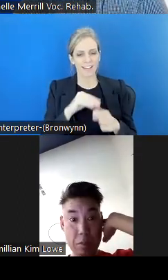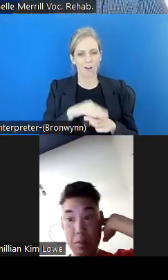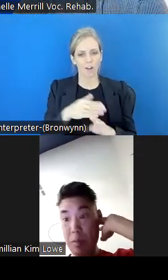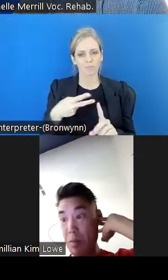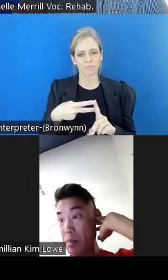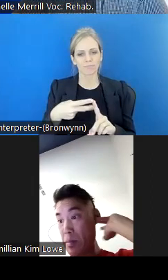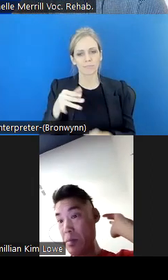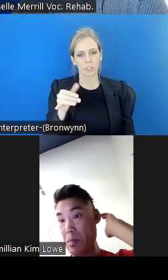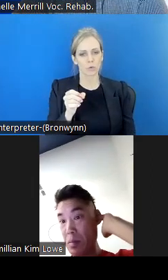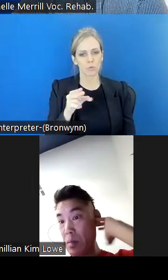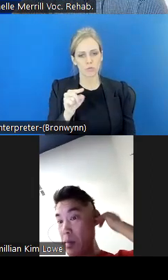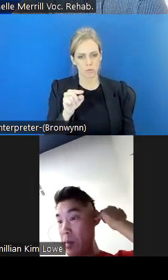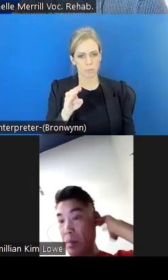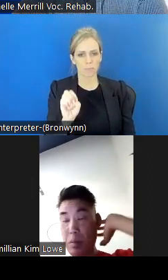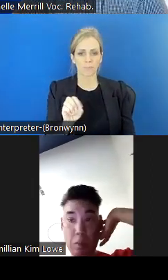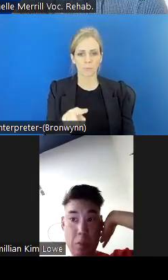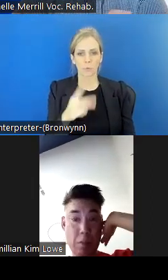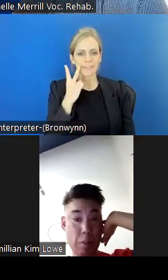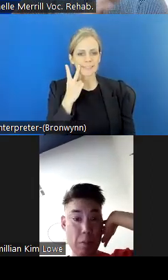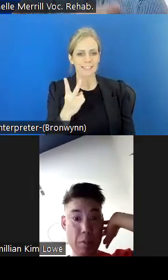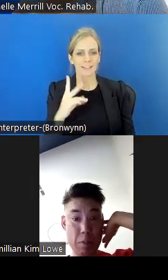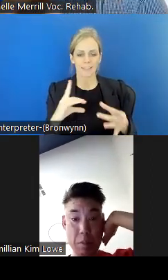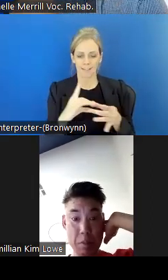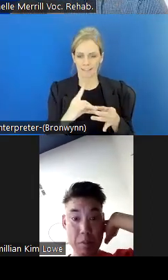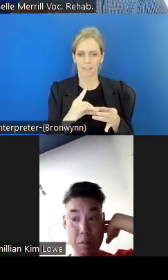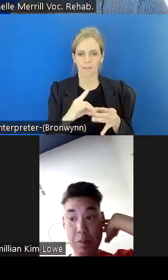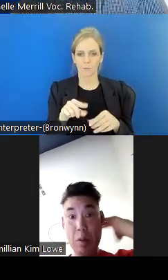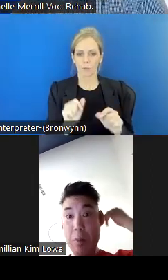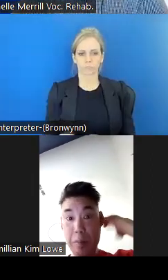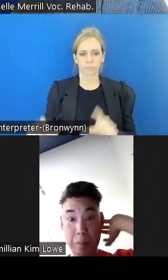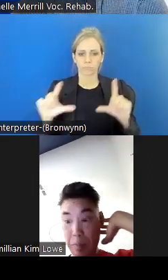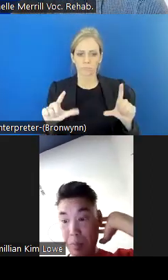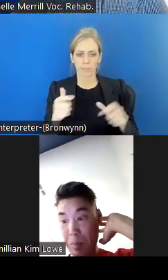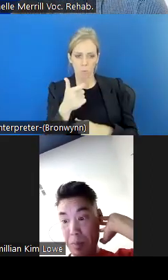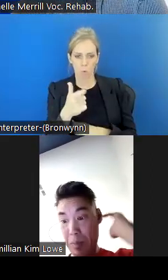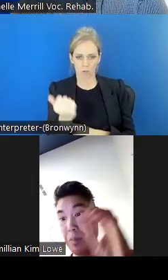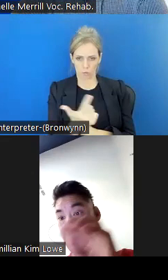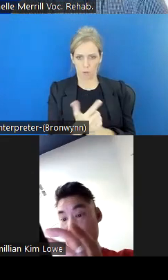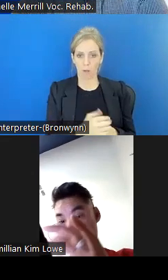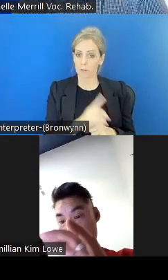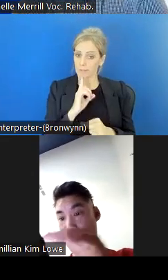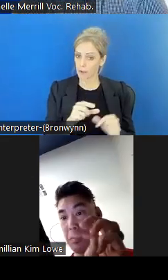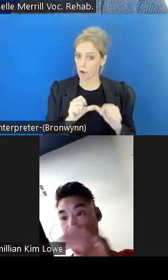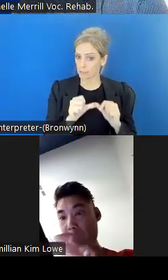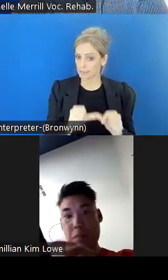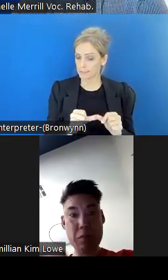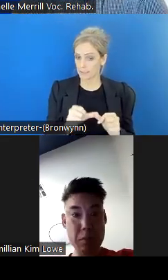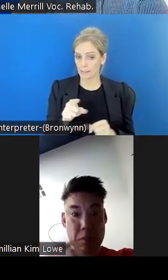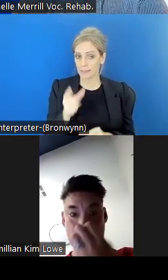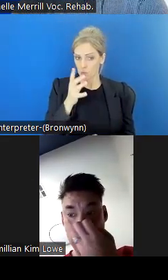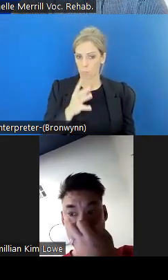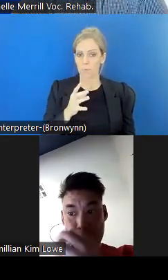link that will take you to them, and you can watch all of them. They are consistent. Jane, this woman right